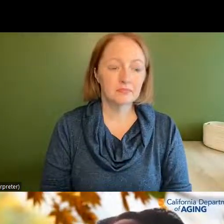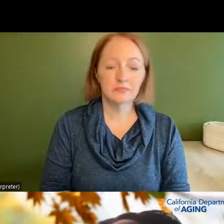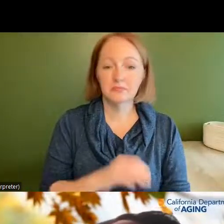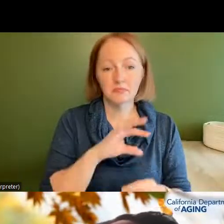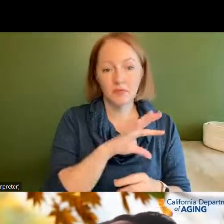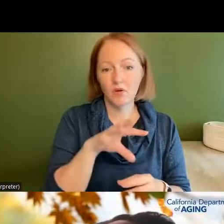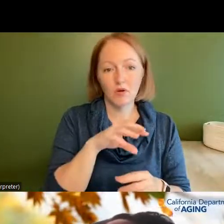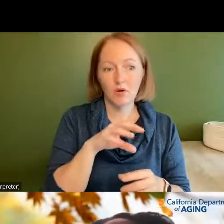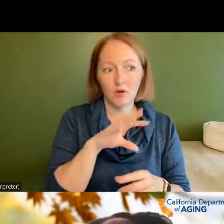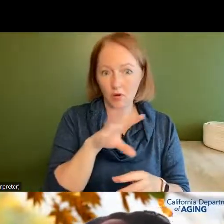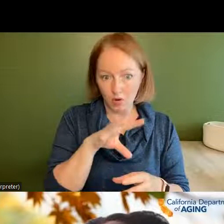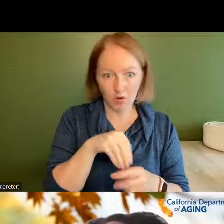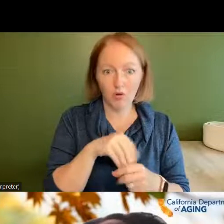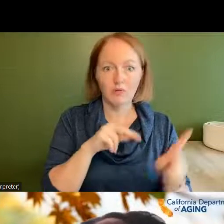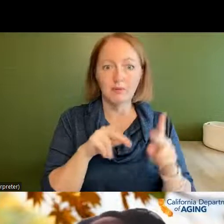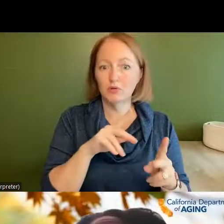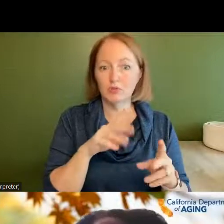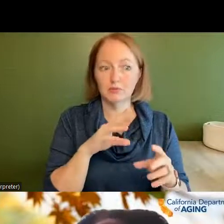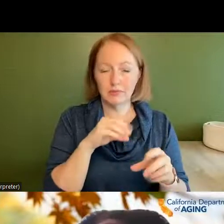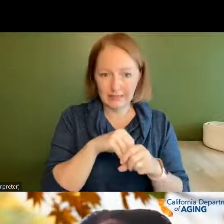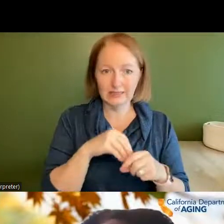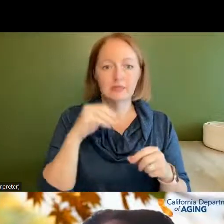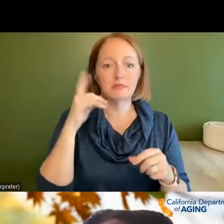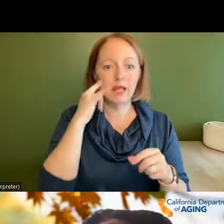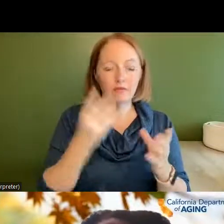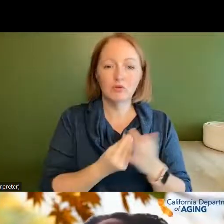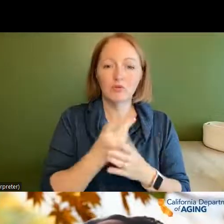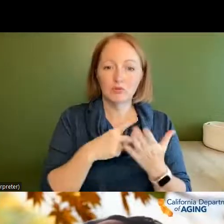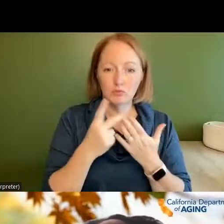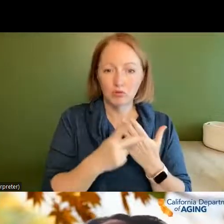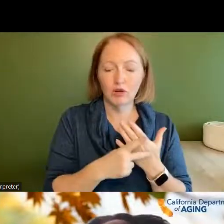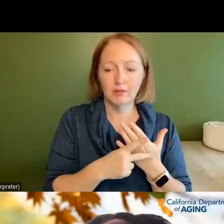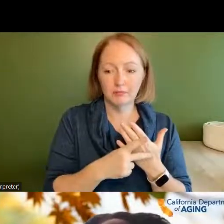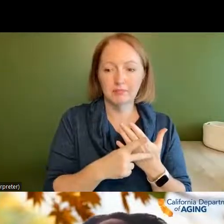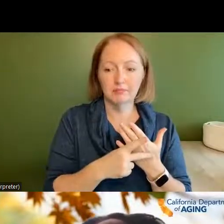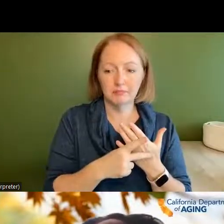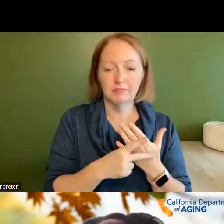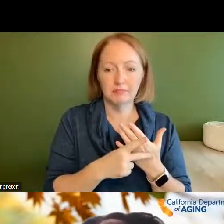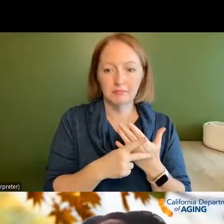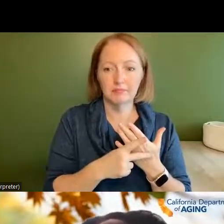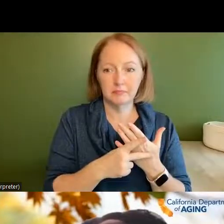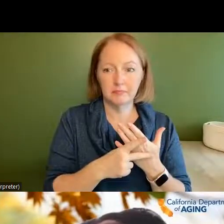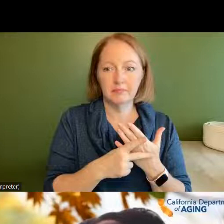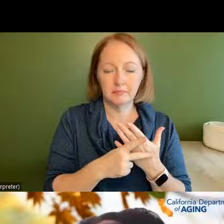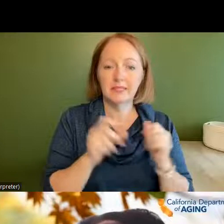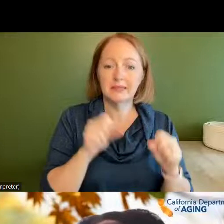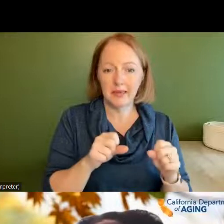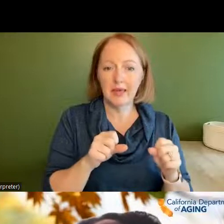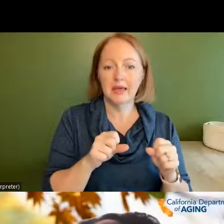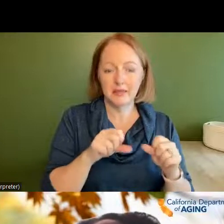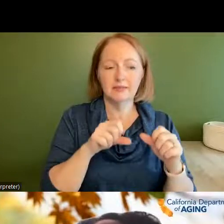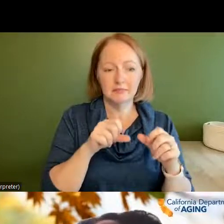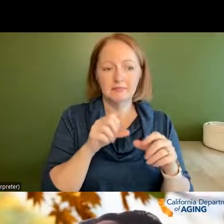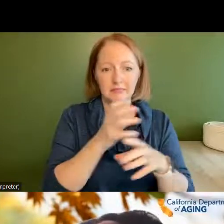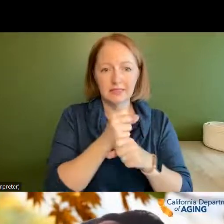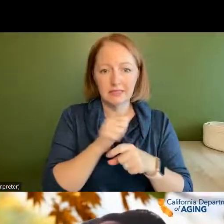the individuals that are participating in the California GROWS program will also be able to take part and access